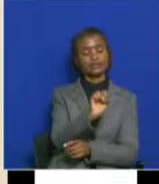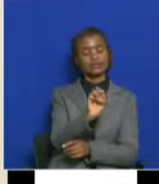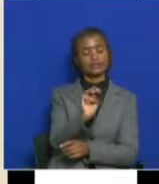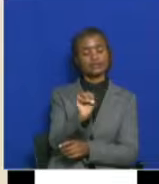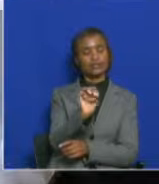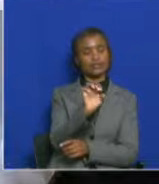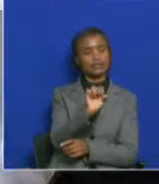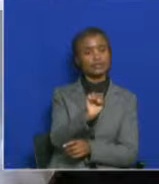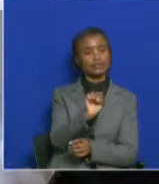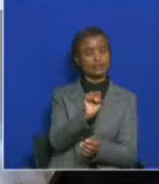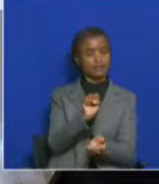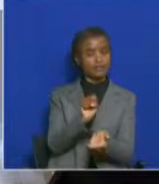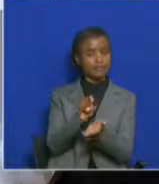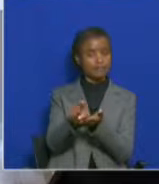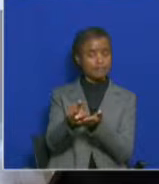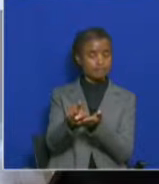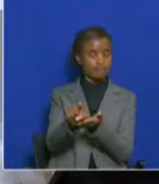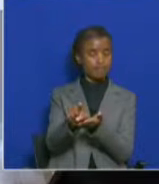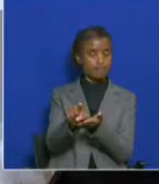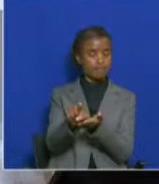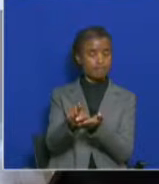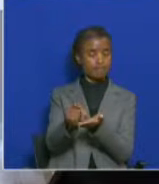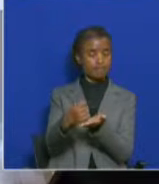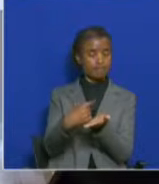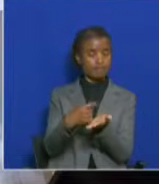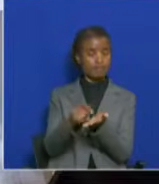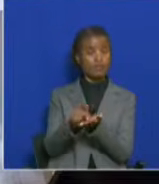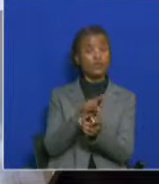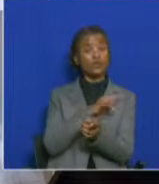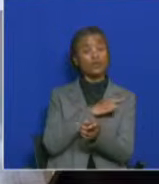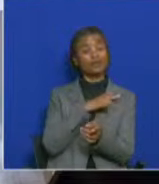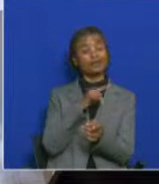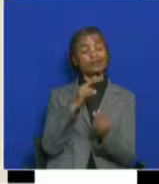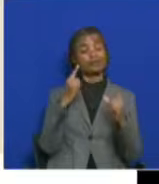Chair, there's quite a few screenshots